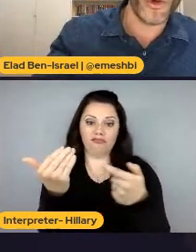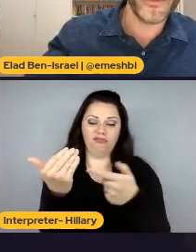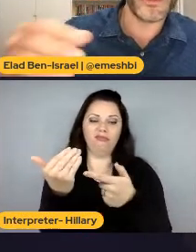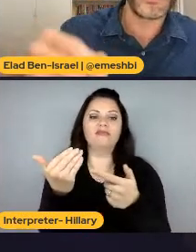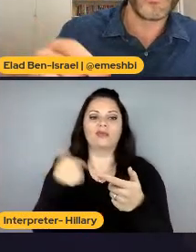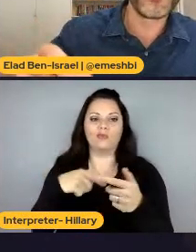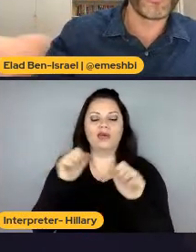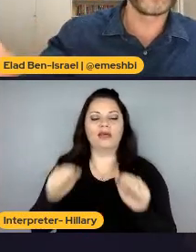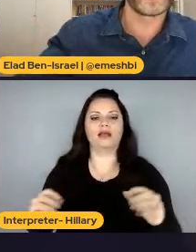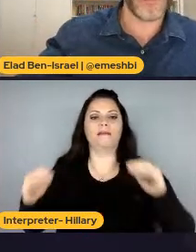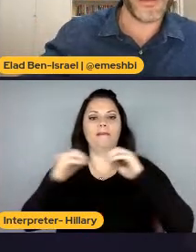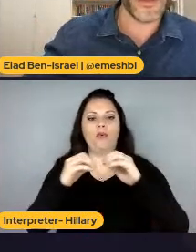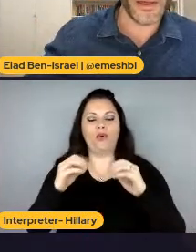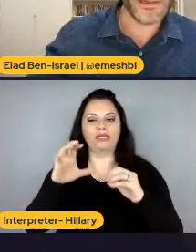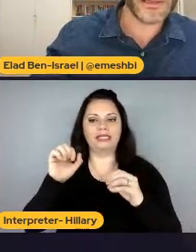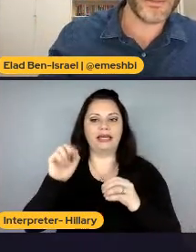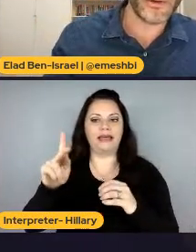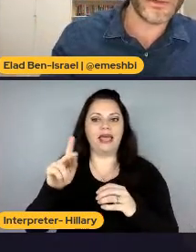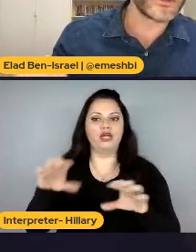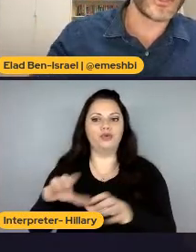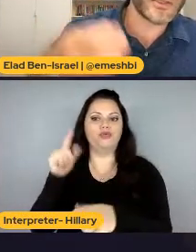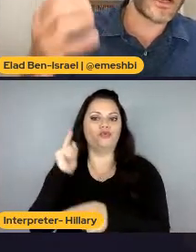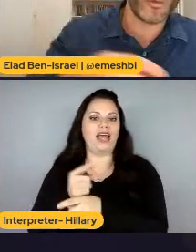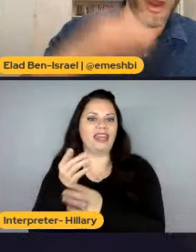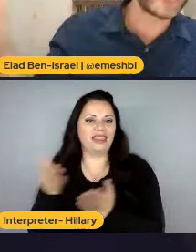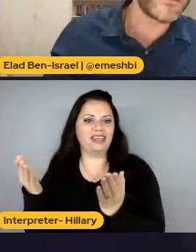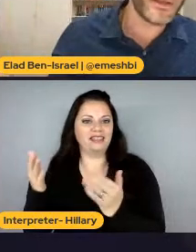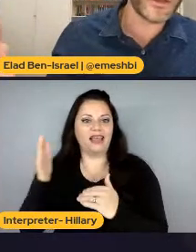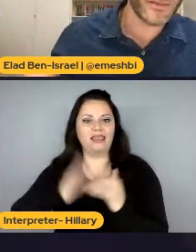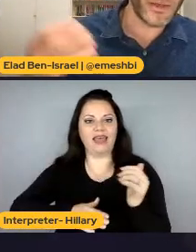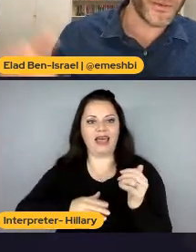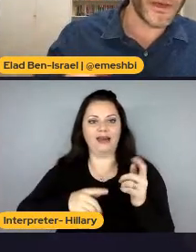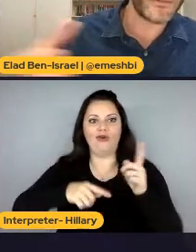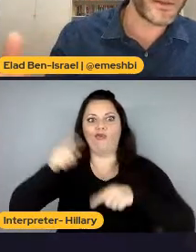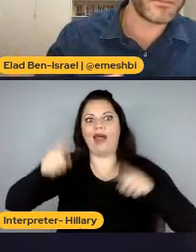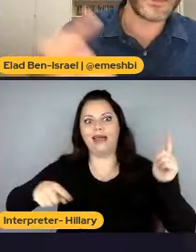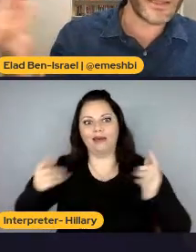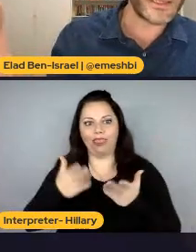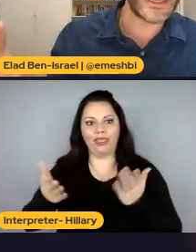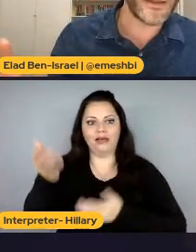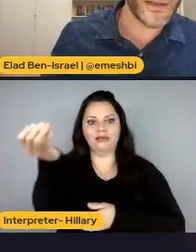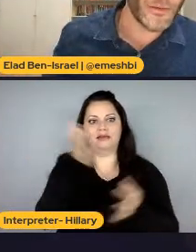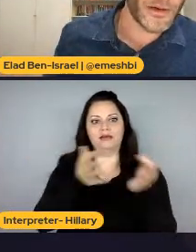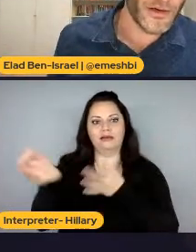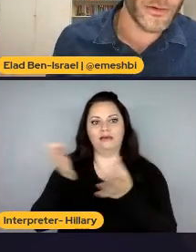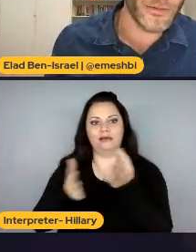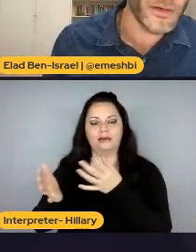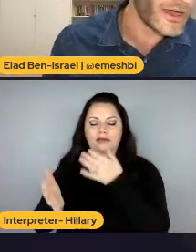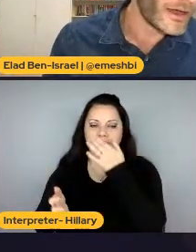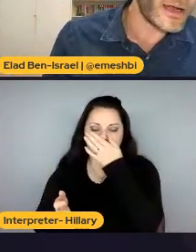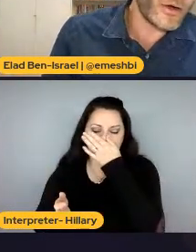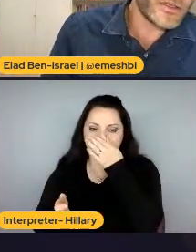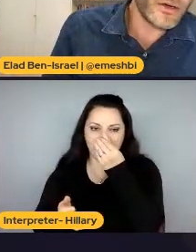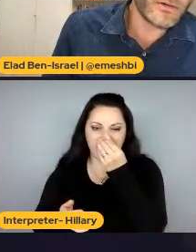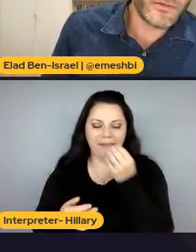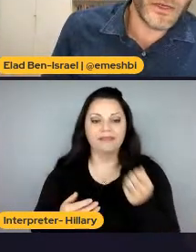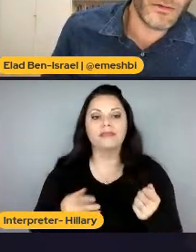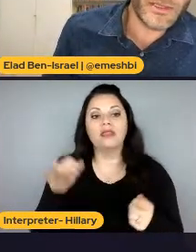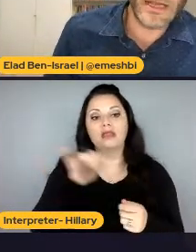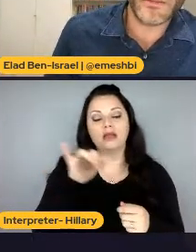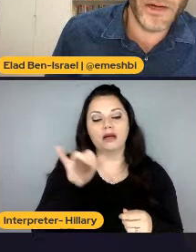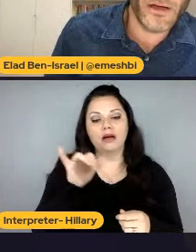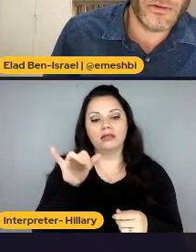do more of the right things, as opposed to just random things that people come and decide that they want to contribute. And